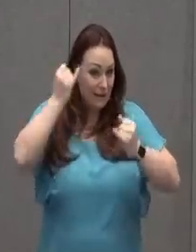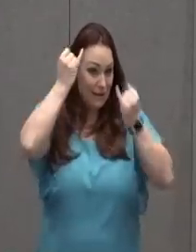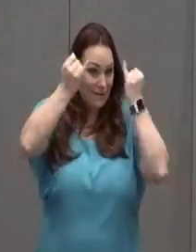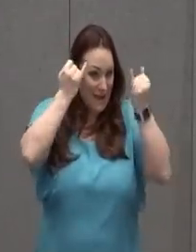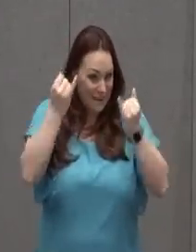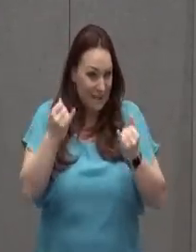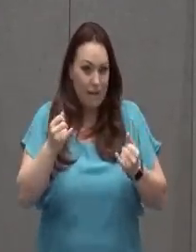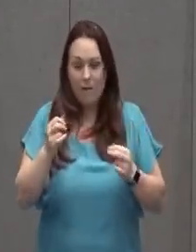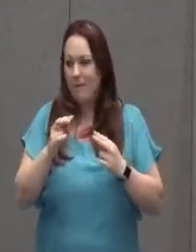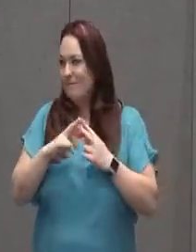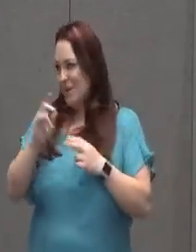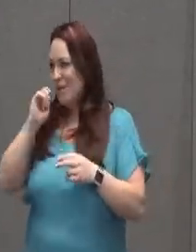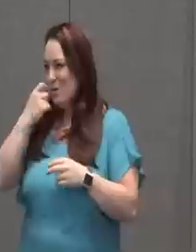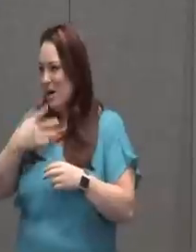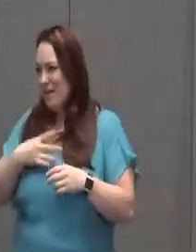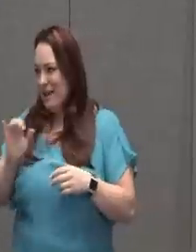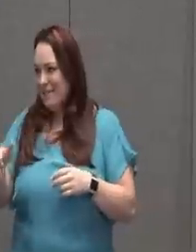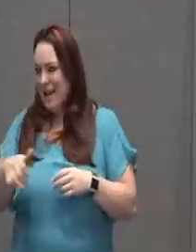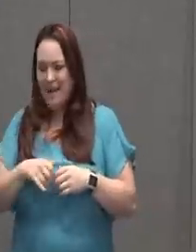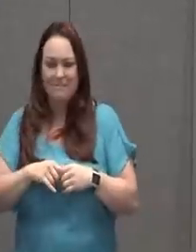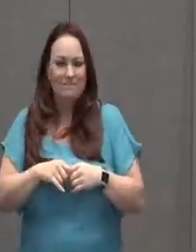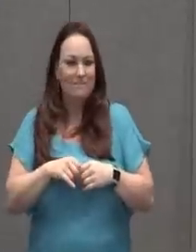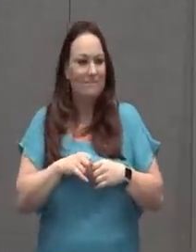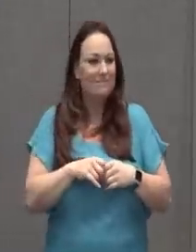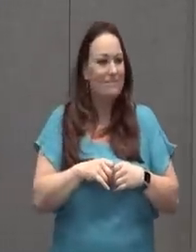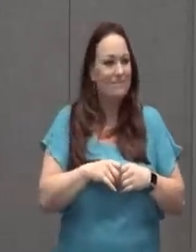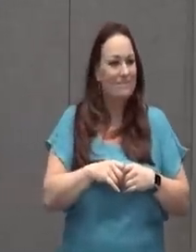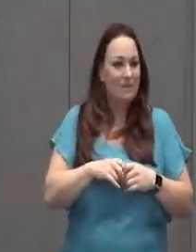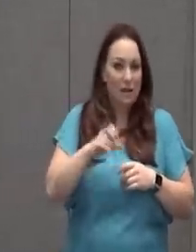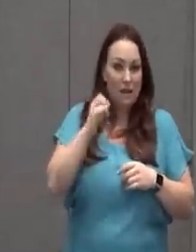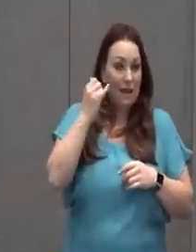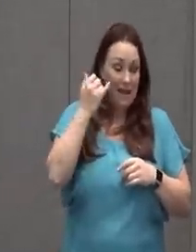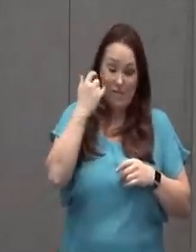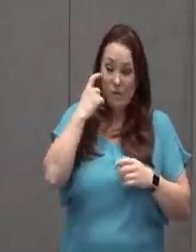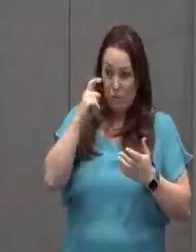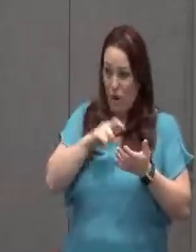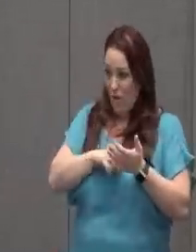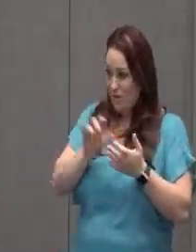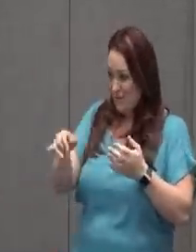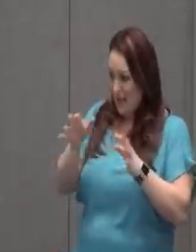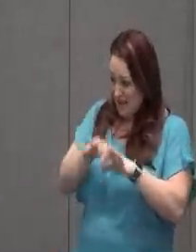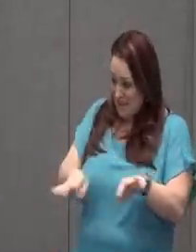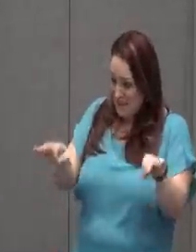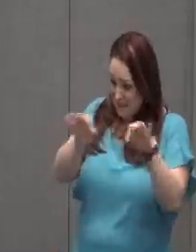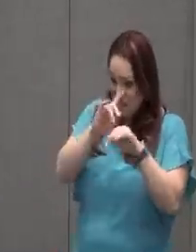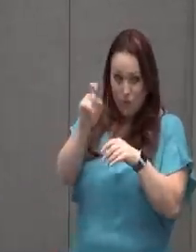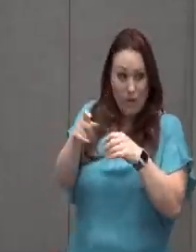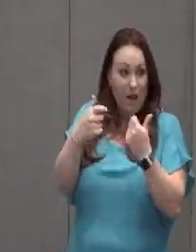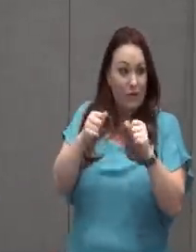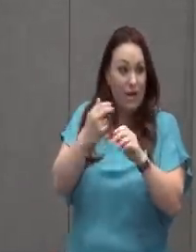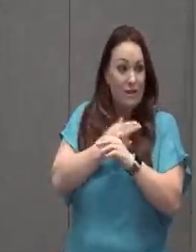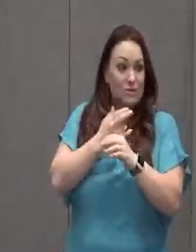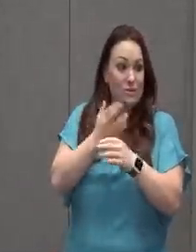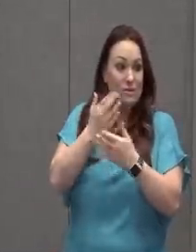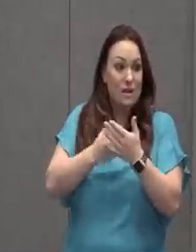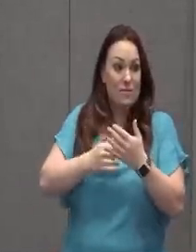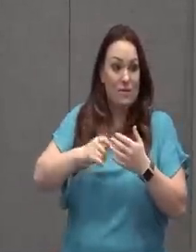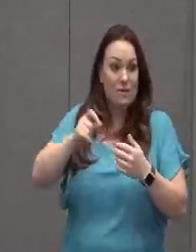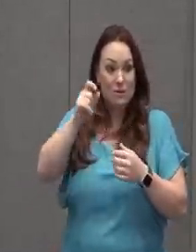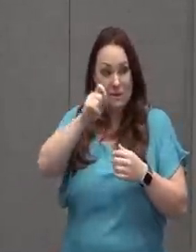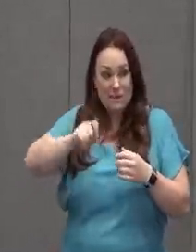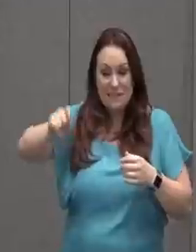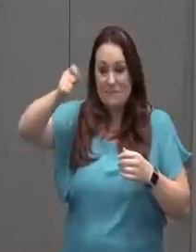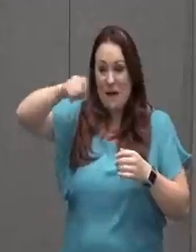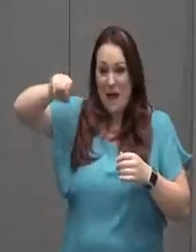Yeah. I like it. I like those. If you even notice on the essential question, I try to use some of those spirals,